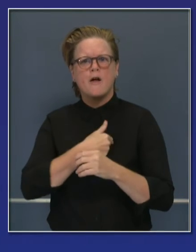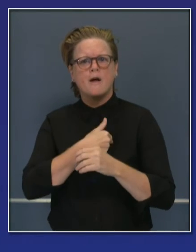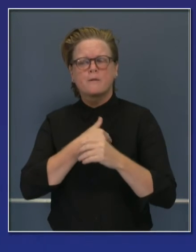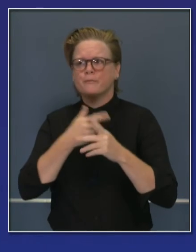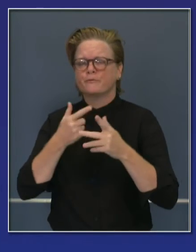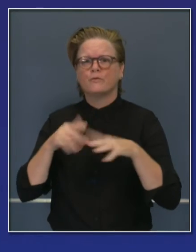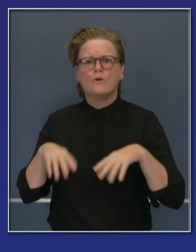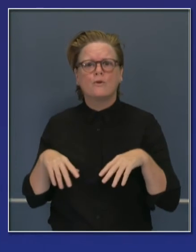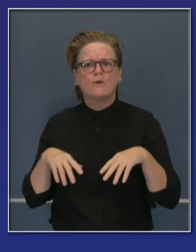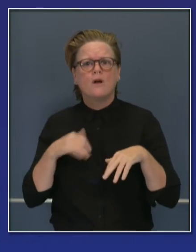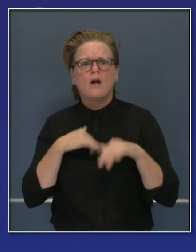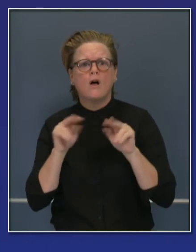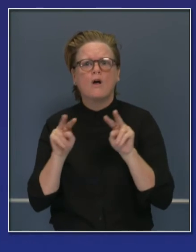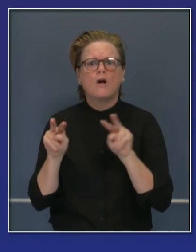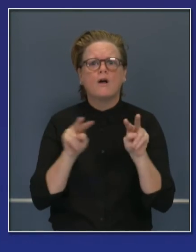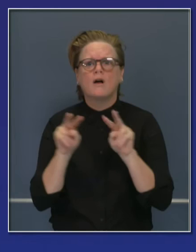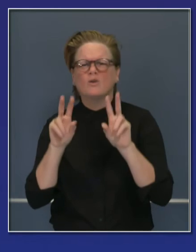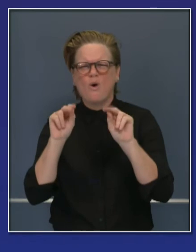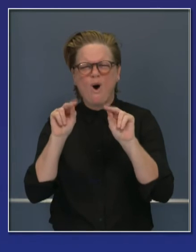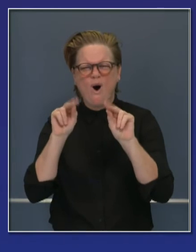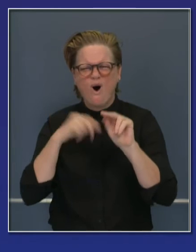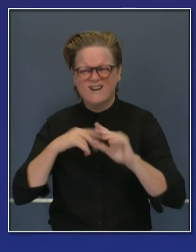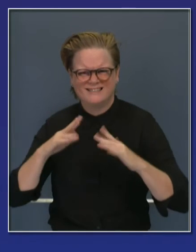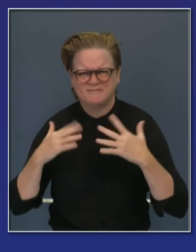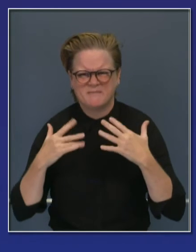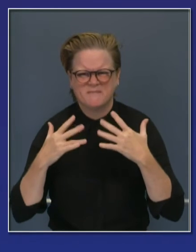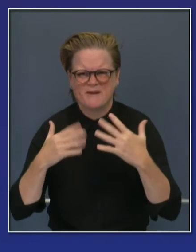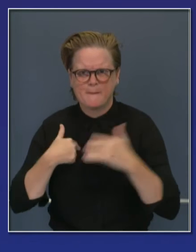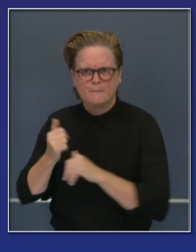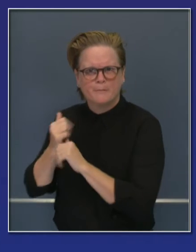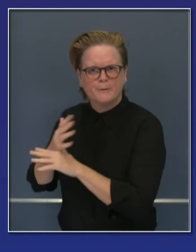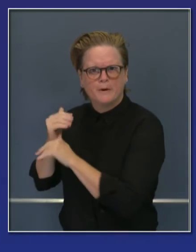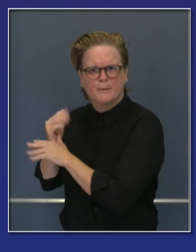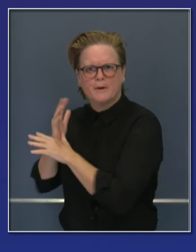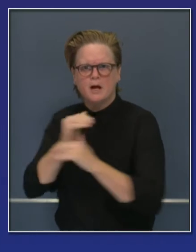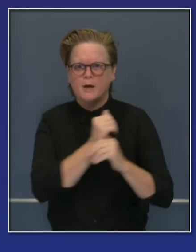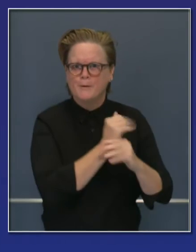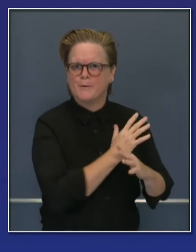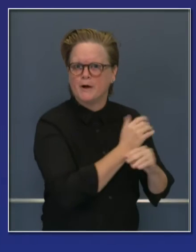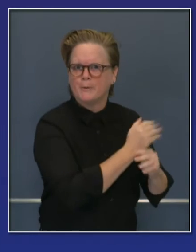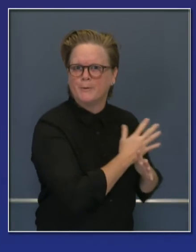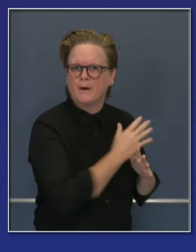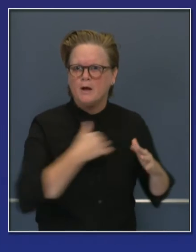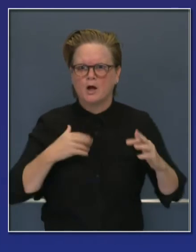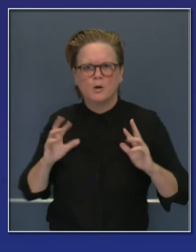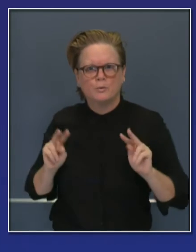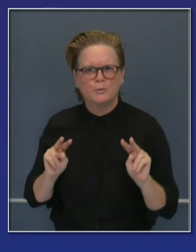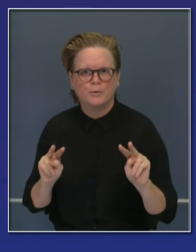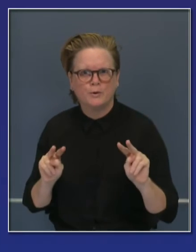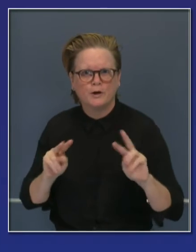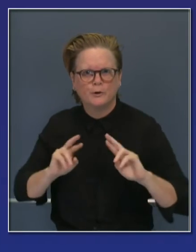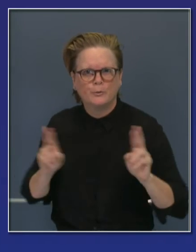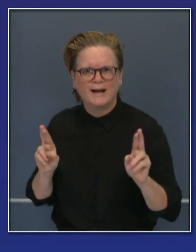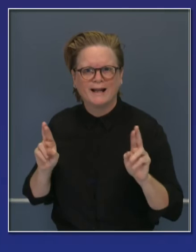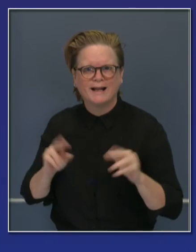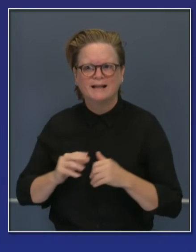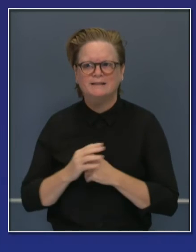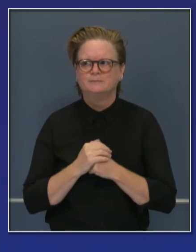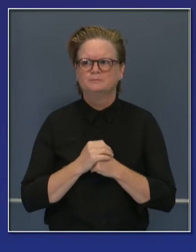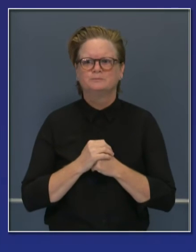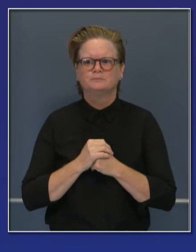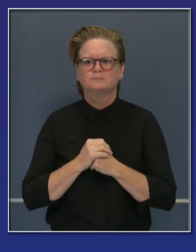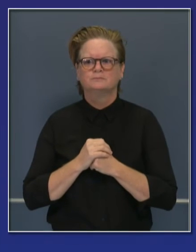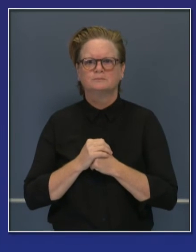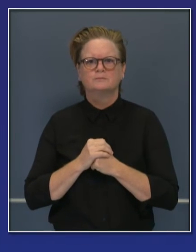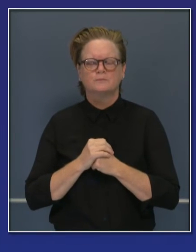We have not been sitting back idly. We have been preparing for this winter, quite literally, not just figuratively. Accordingly, and you'll